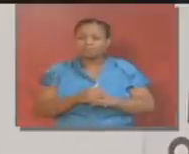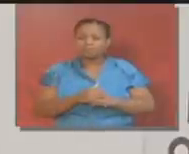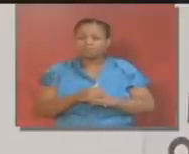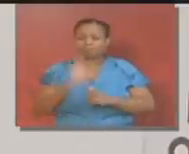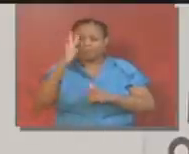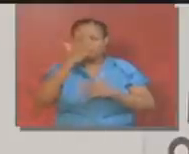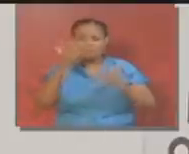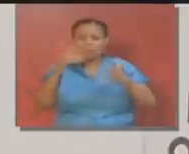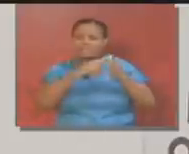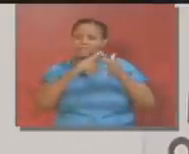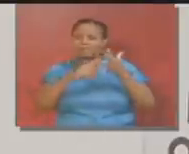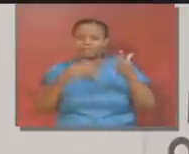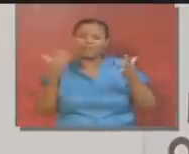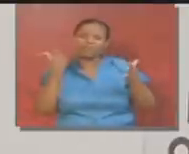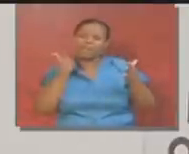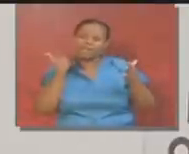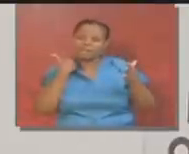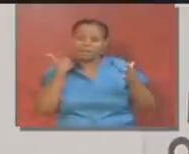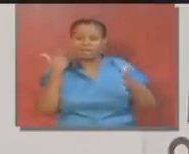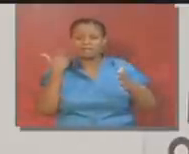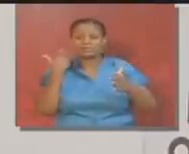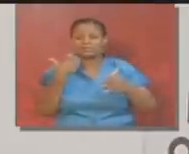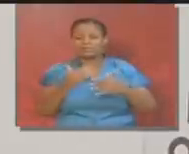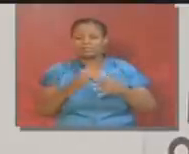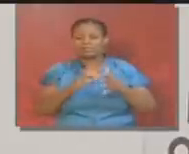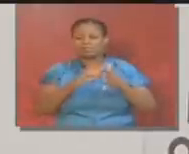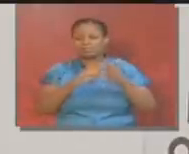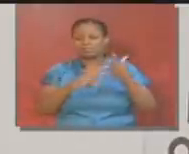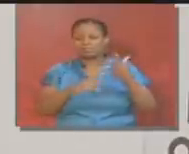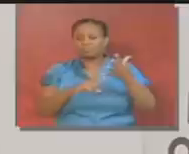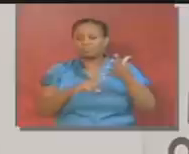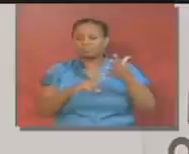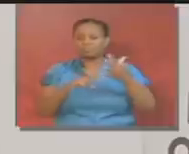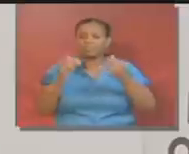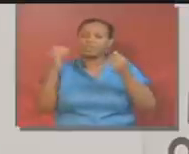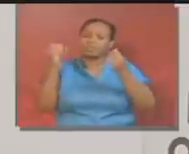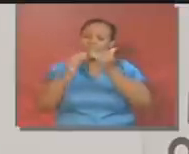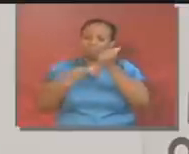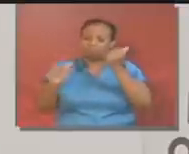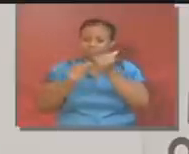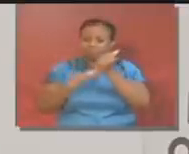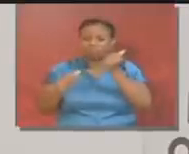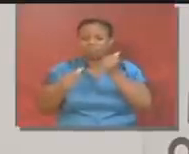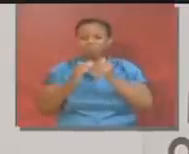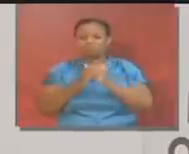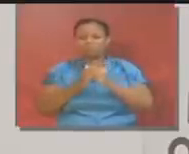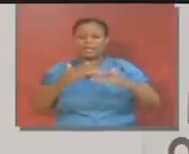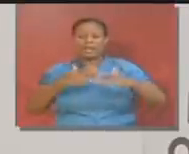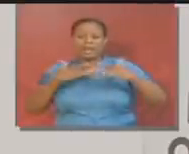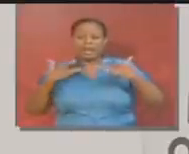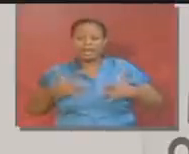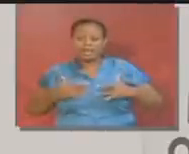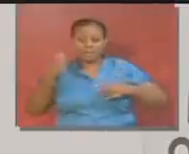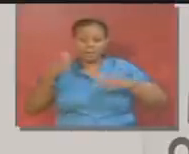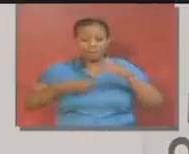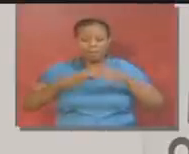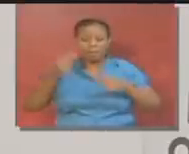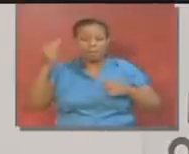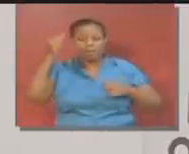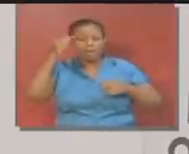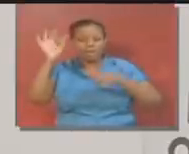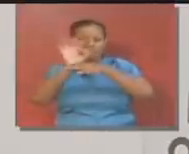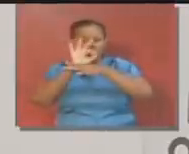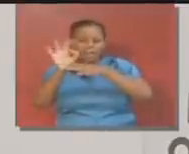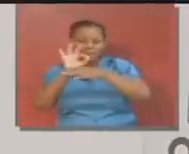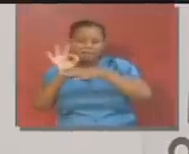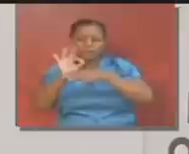5 days. Looking at persistent diarrhea. Looking at heart complications, brain complications, and also looking